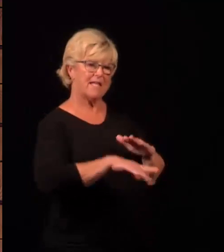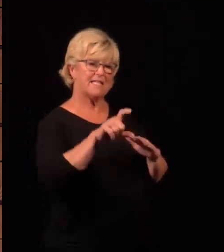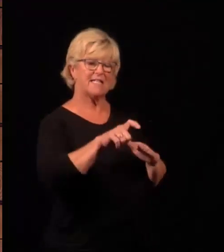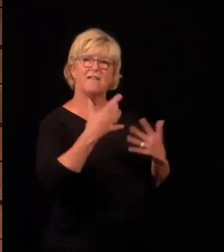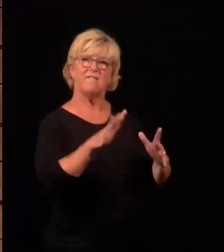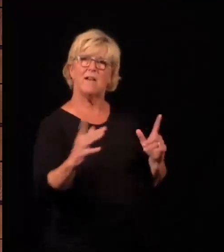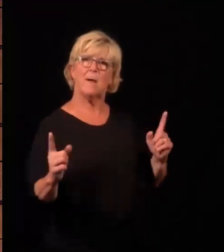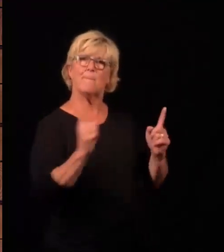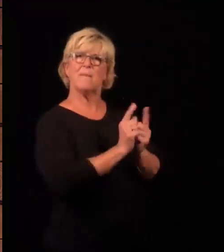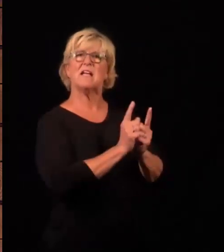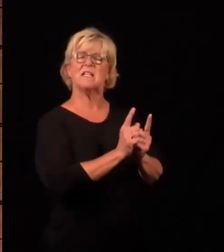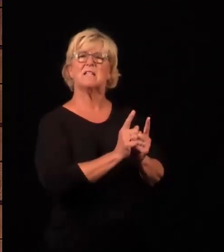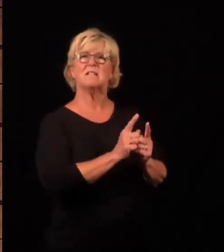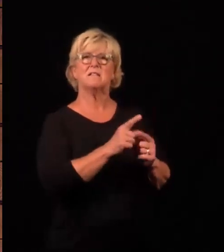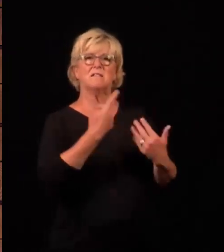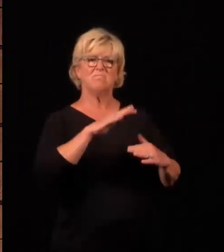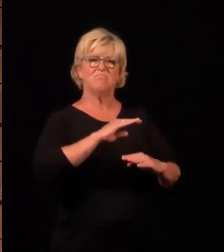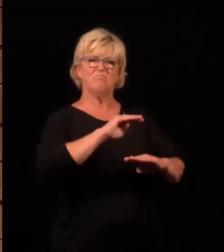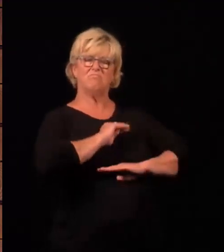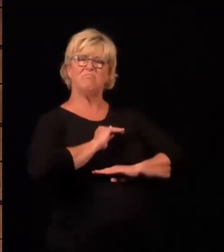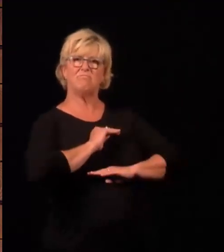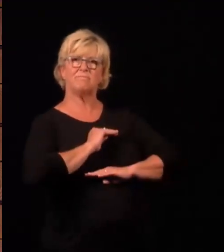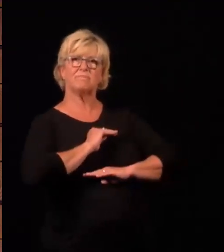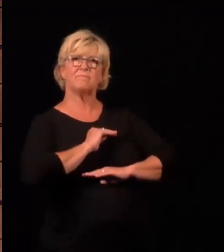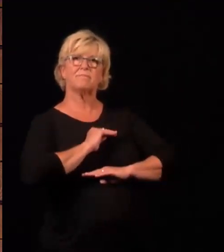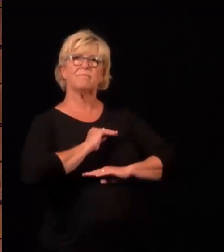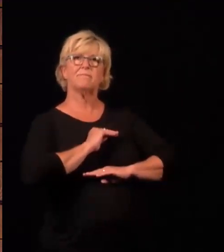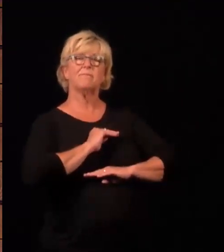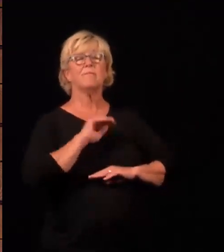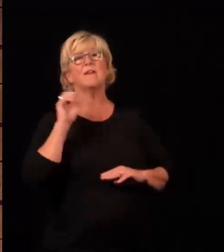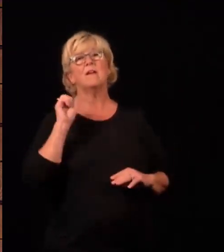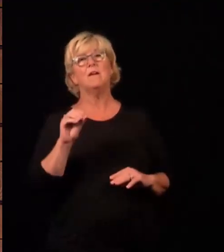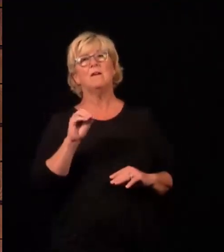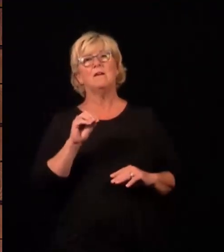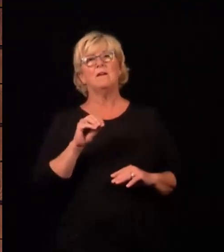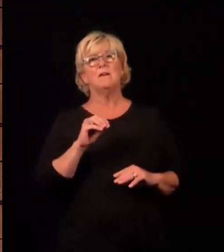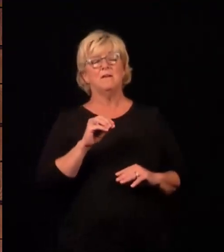met. His basic needs are being satisfied. And